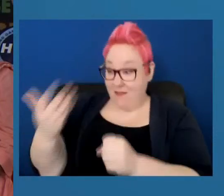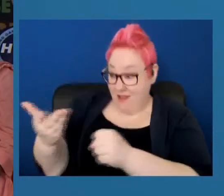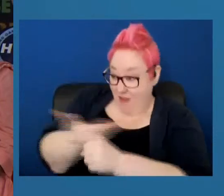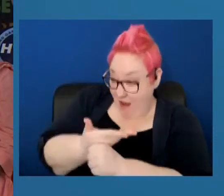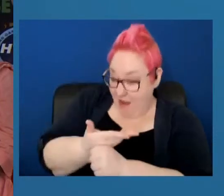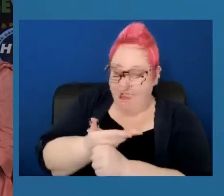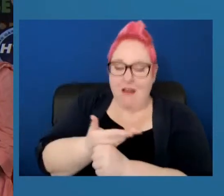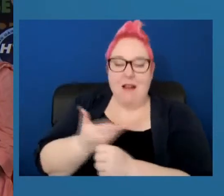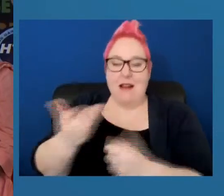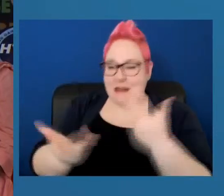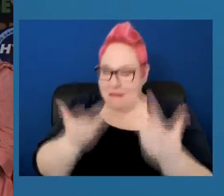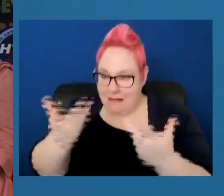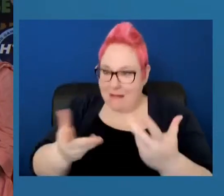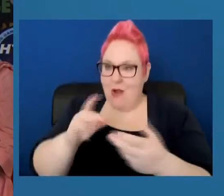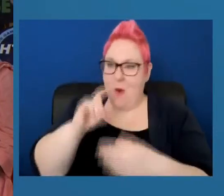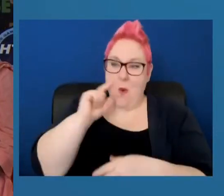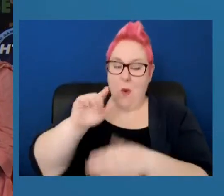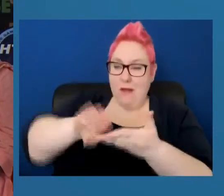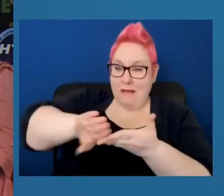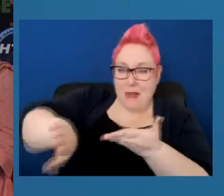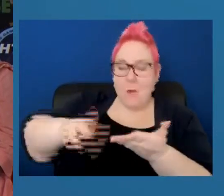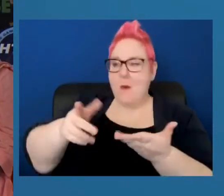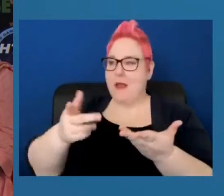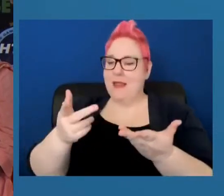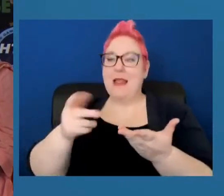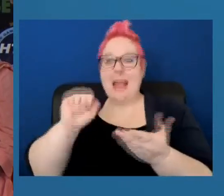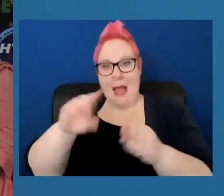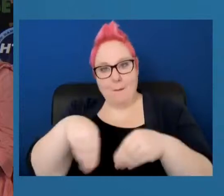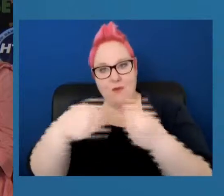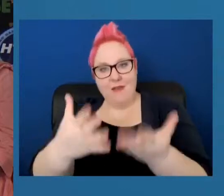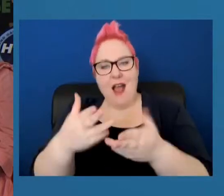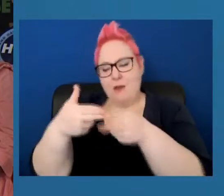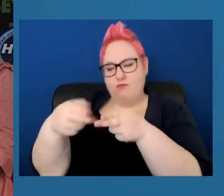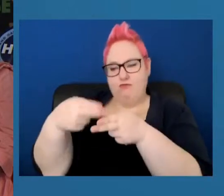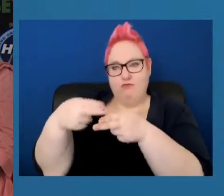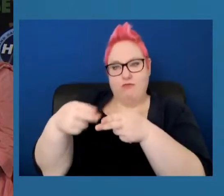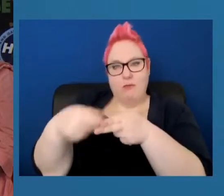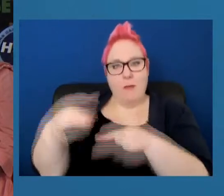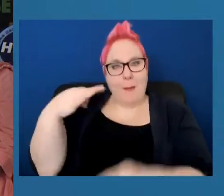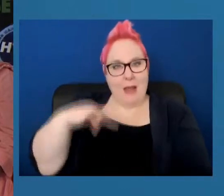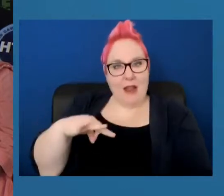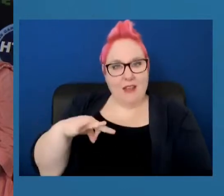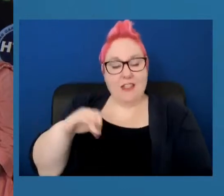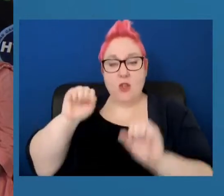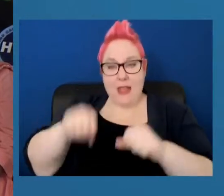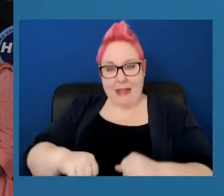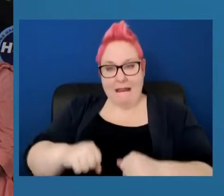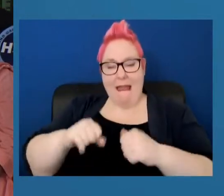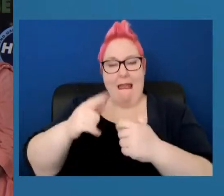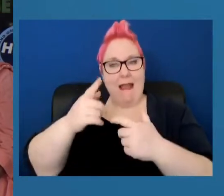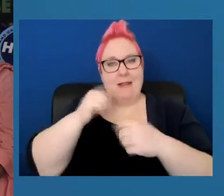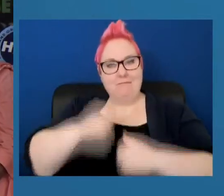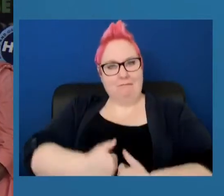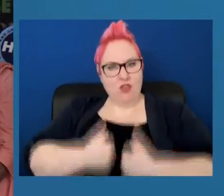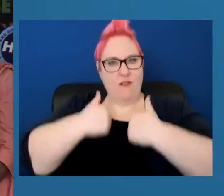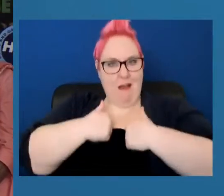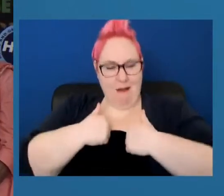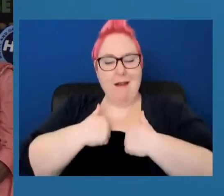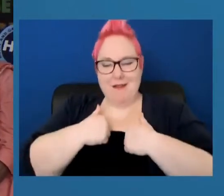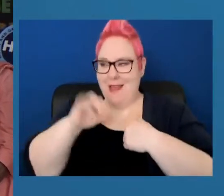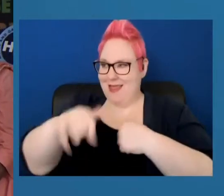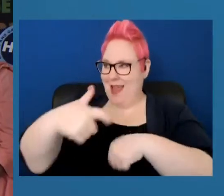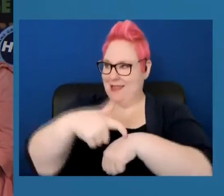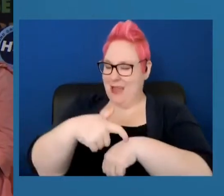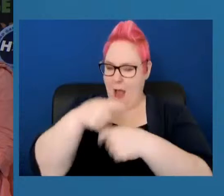them short-term benefits that are at least enough for them to be able to keep their heads above water during that difficult period between